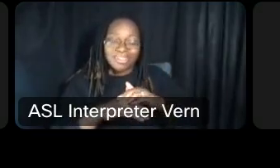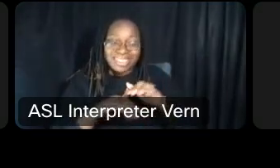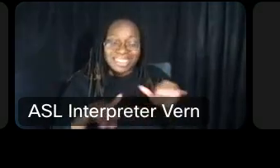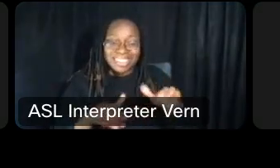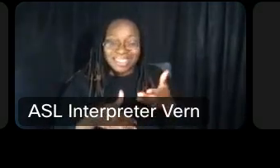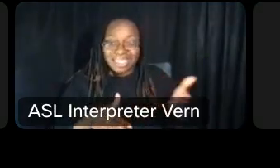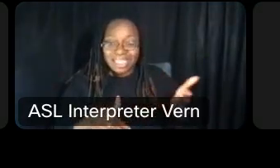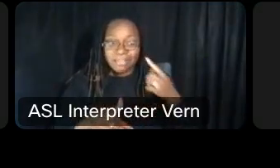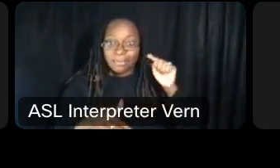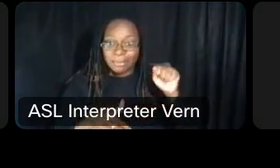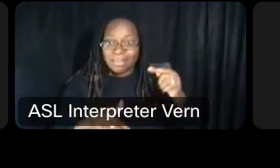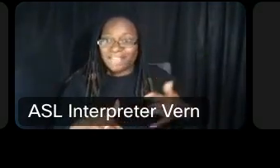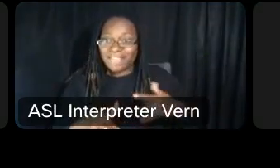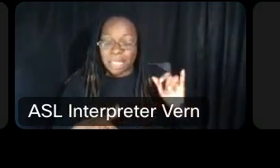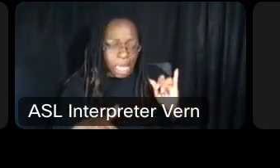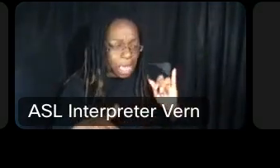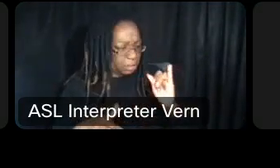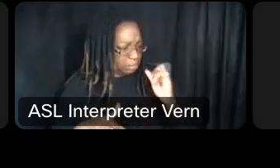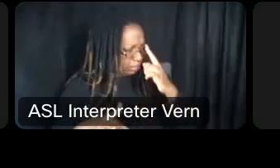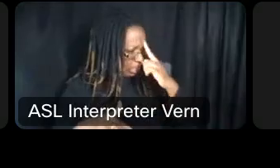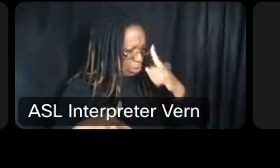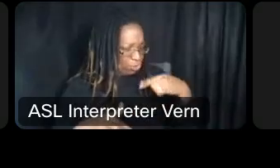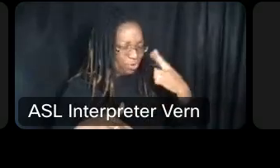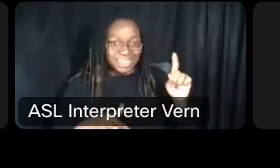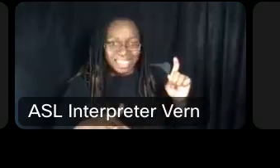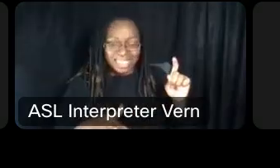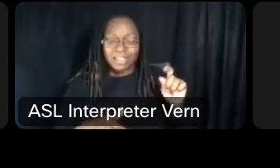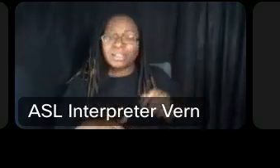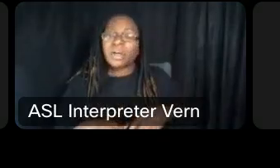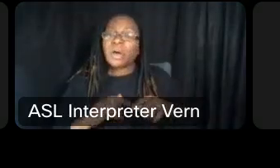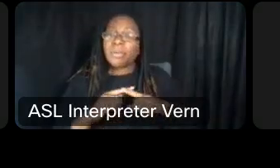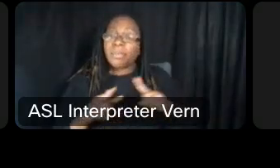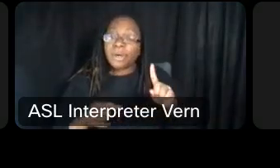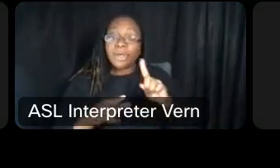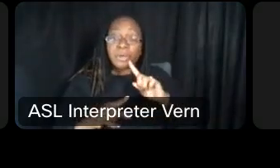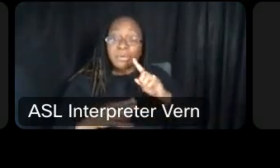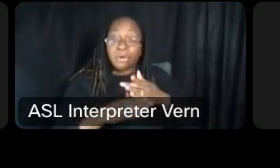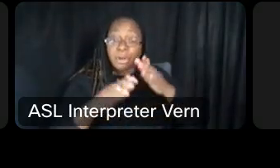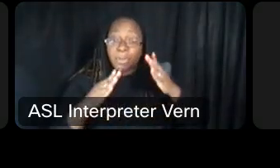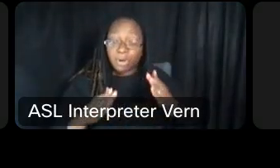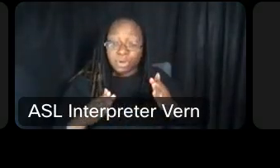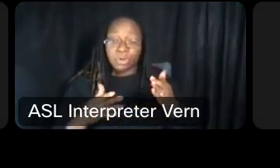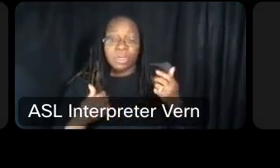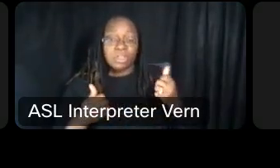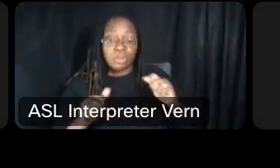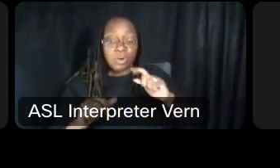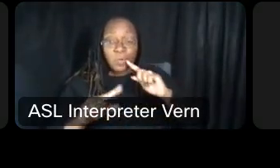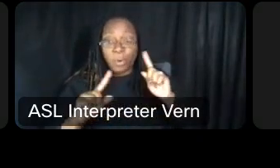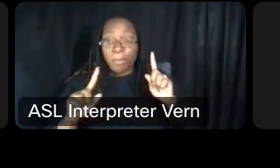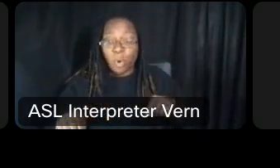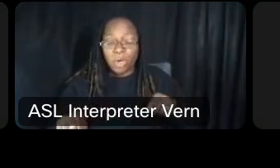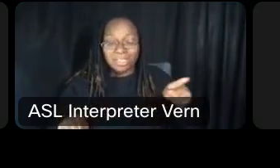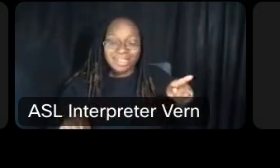mind. Half said that a partner had threatened to report that they were quote unquote crazy to keep them from getting things